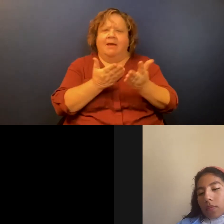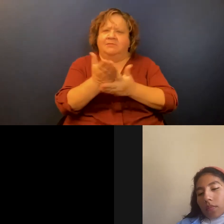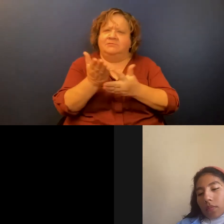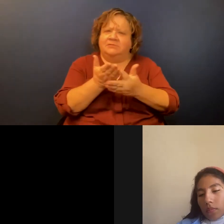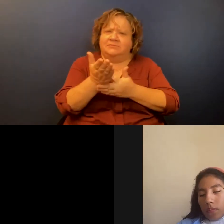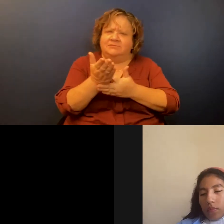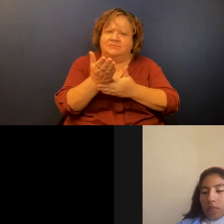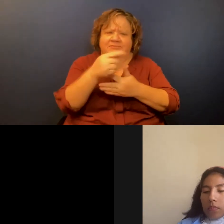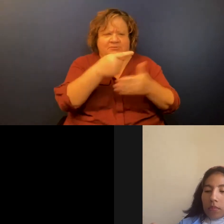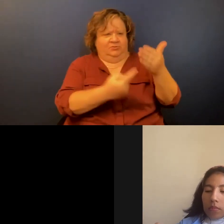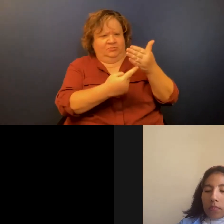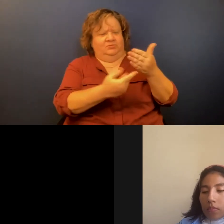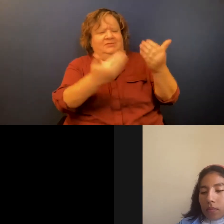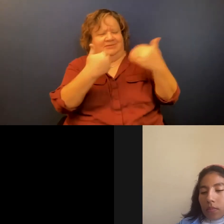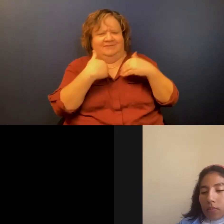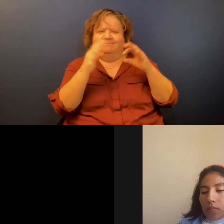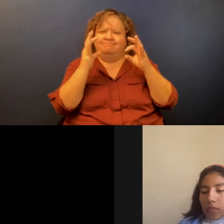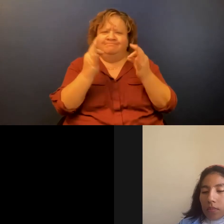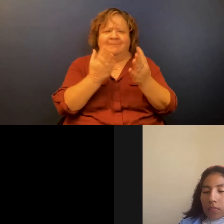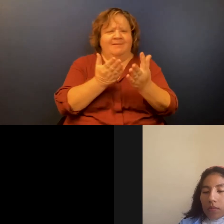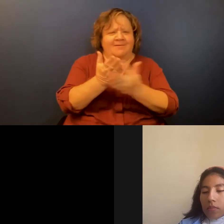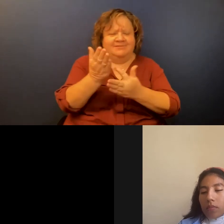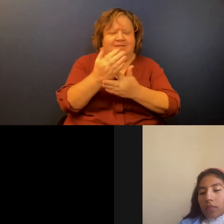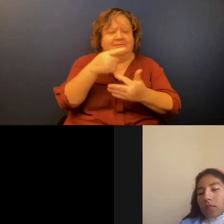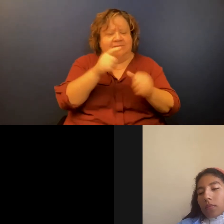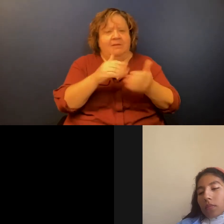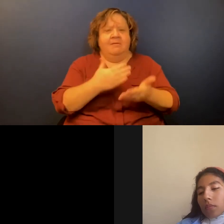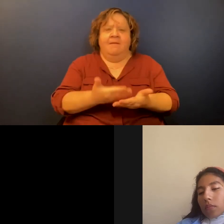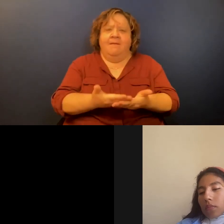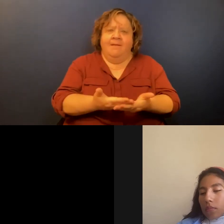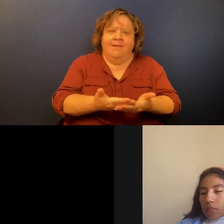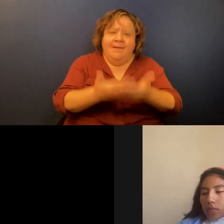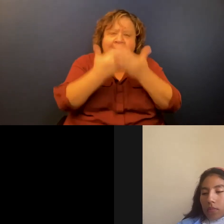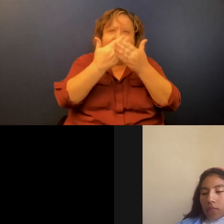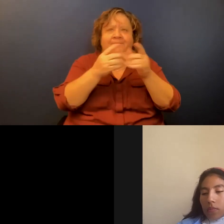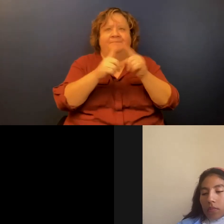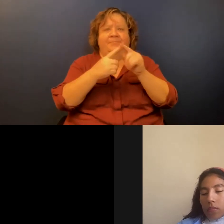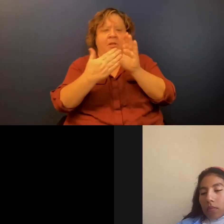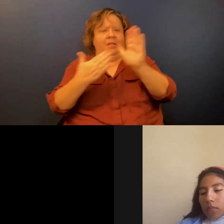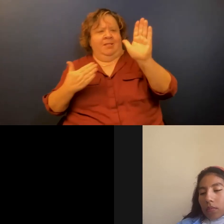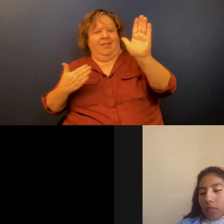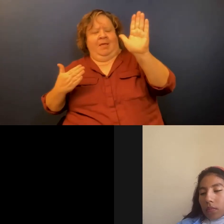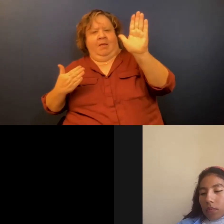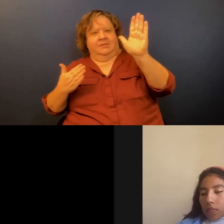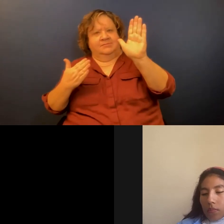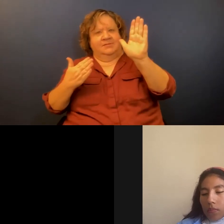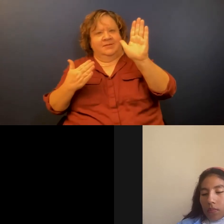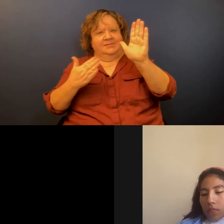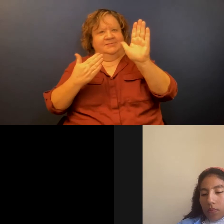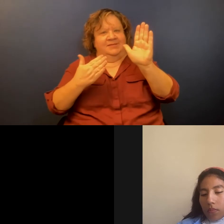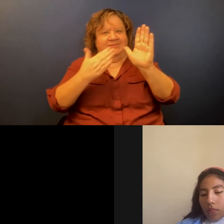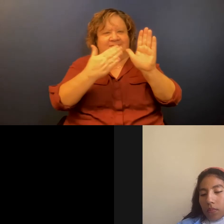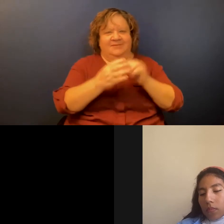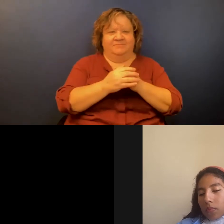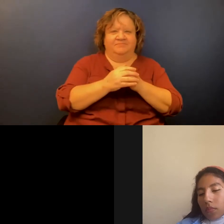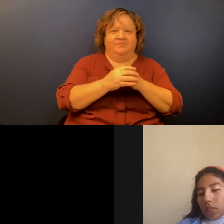little bit. Because if, say, my sister, who is fully sighted, is watching a film and she